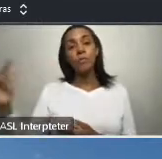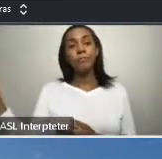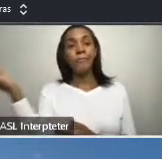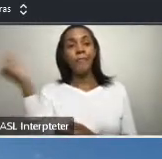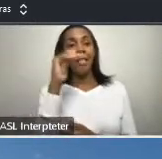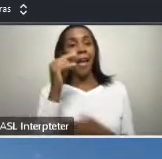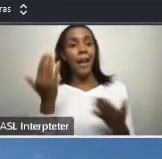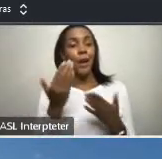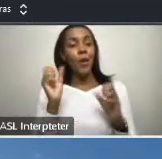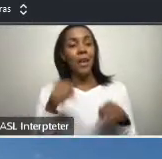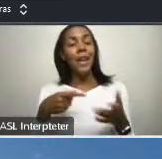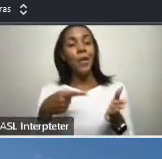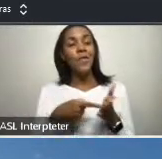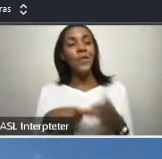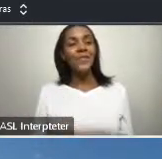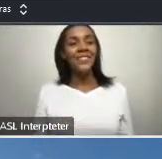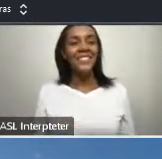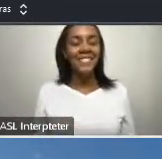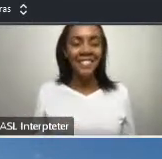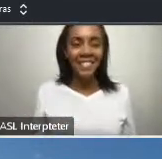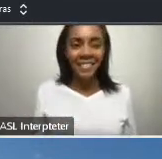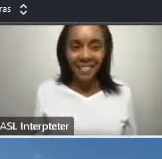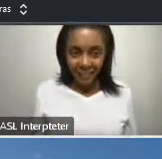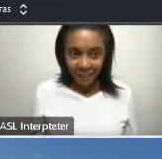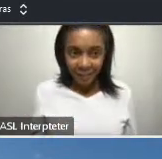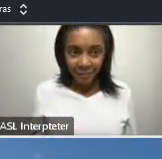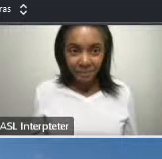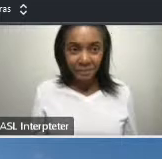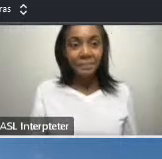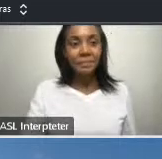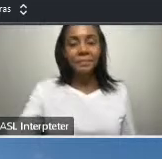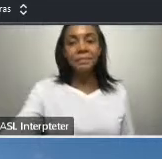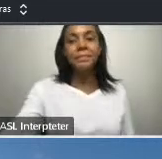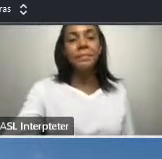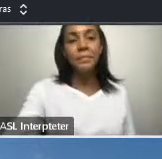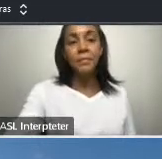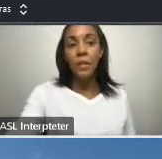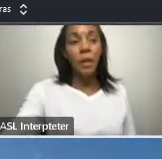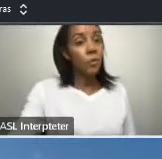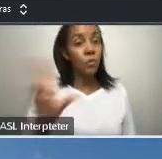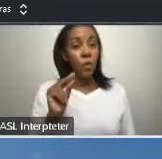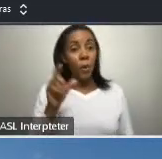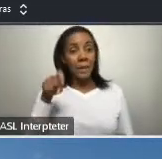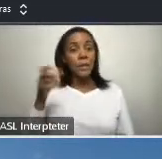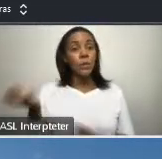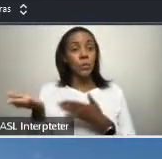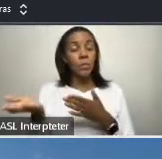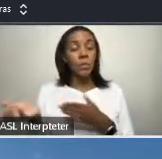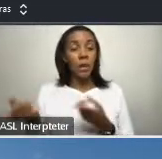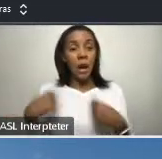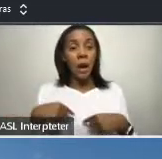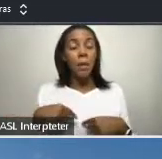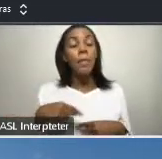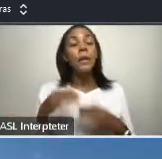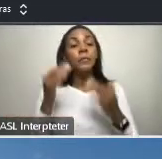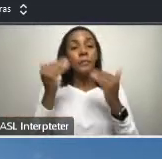it. I'm okay with going back. No, he needs to come. Item 5, colleagues,